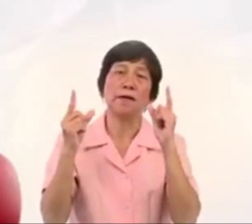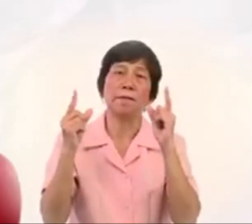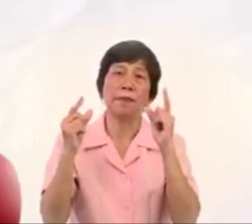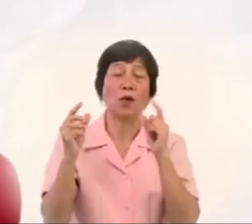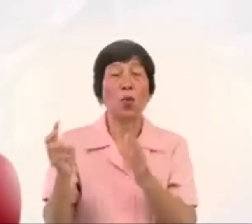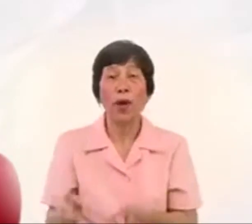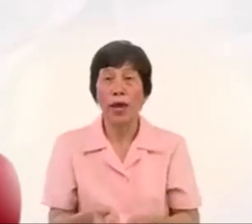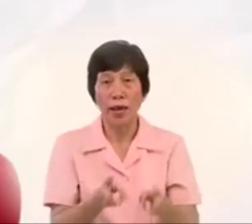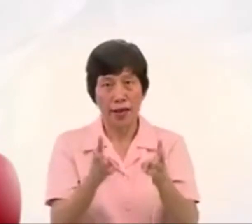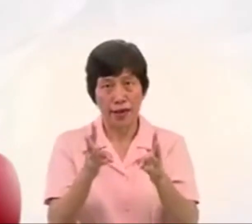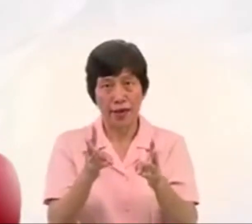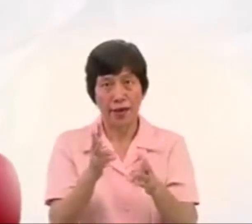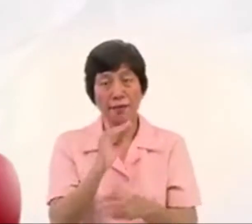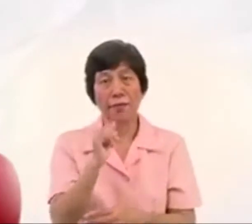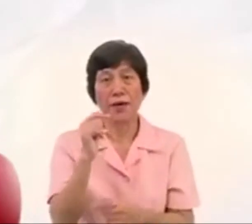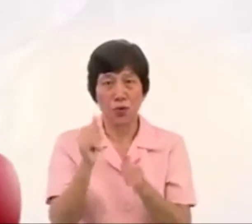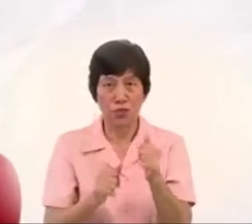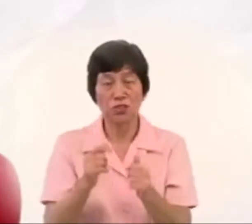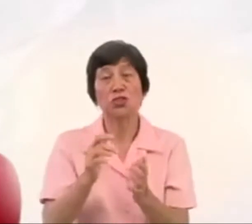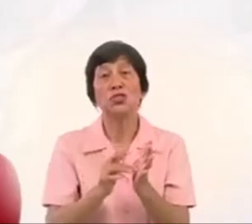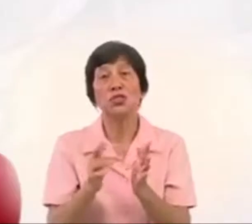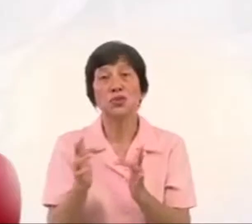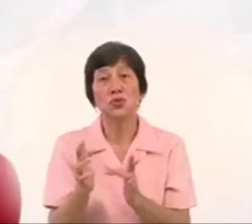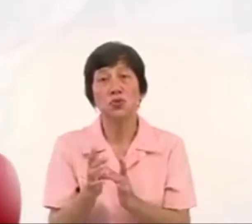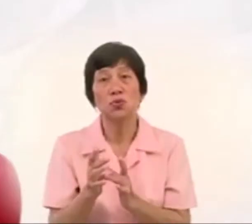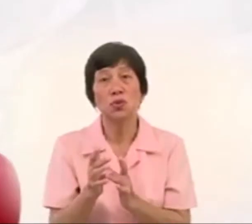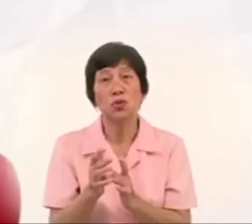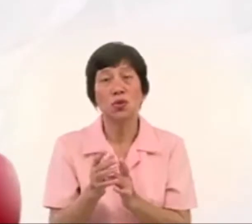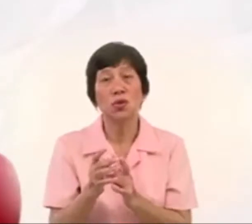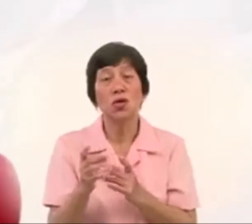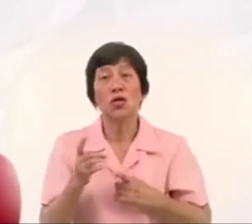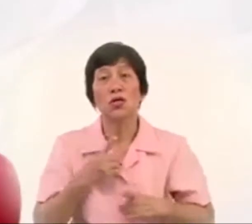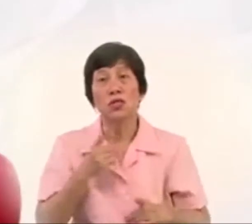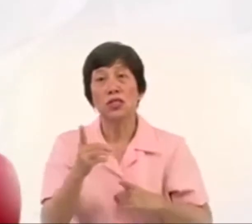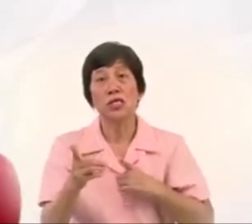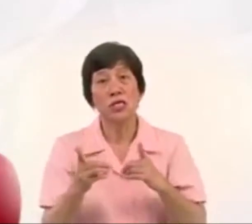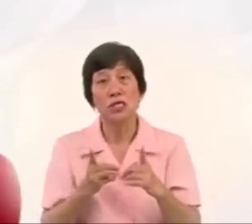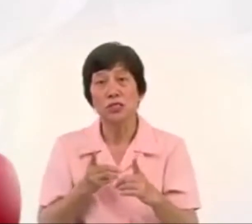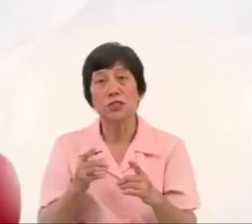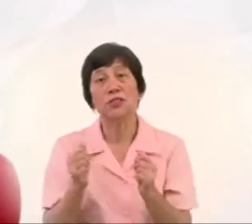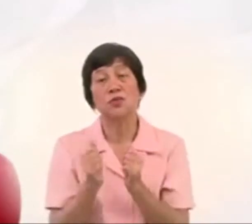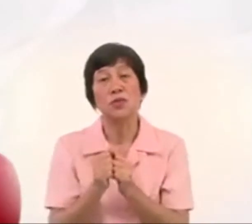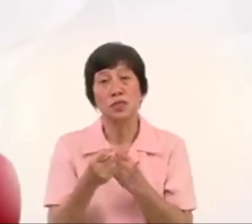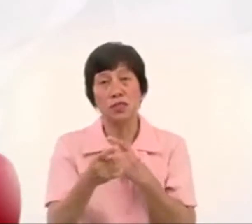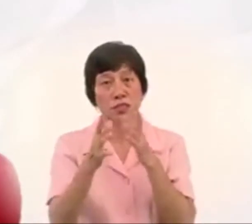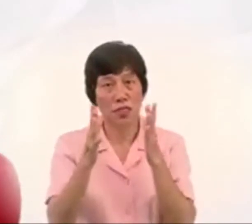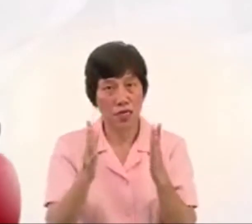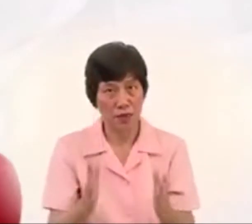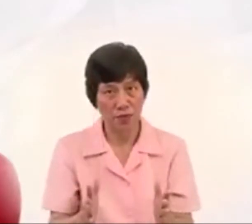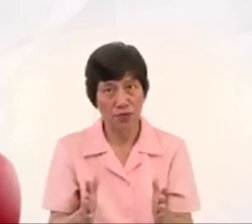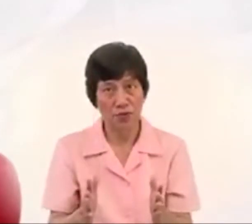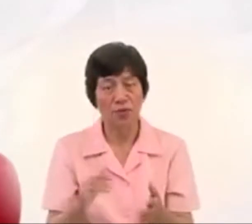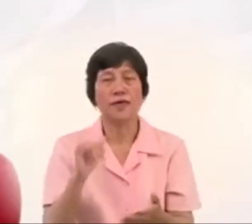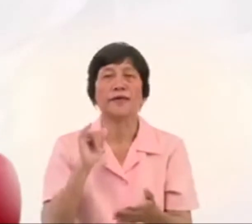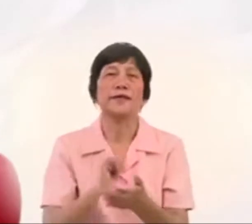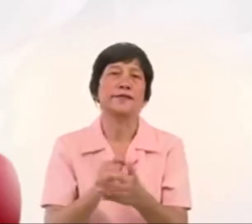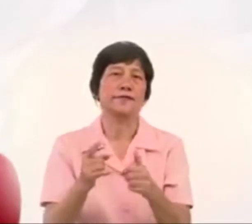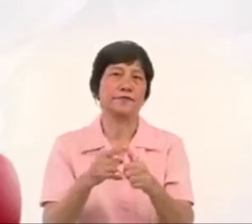surprising way by which Jesus deals with His disciples. That's the first